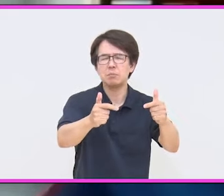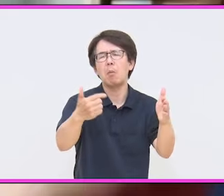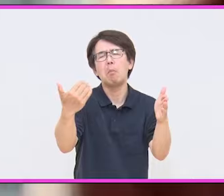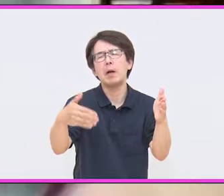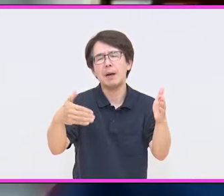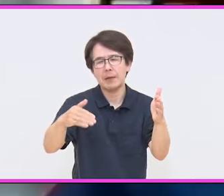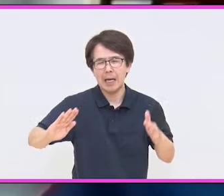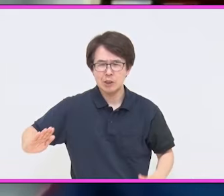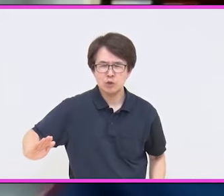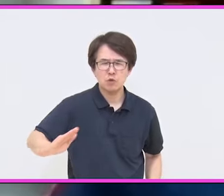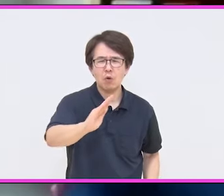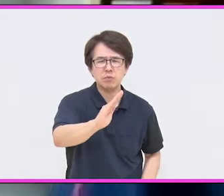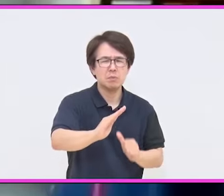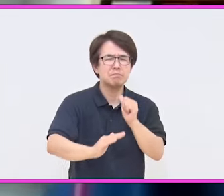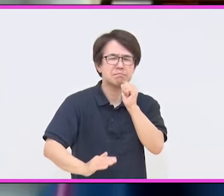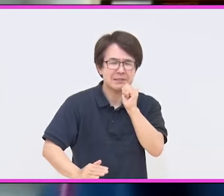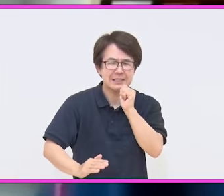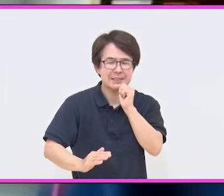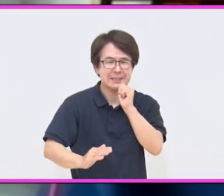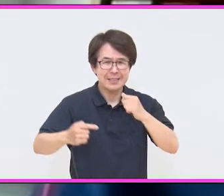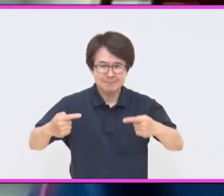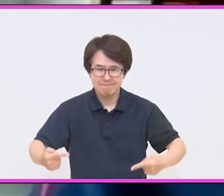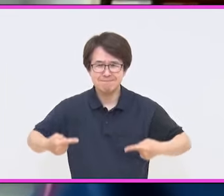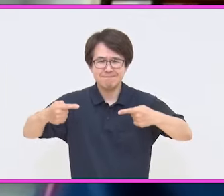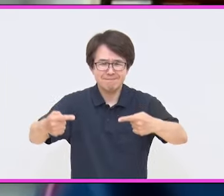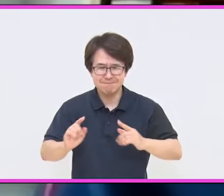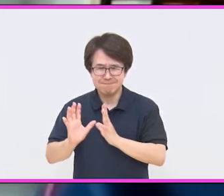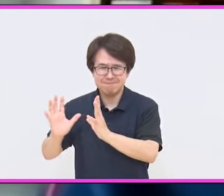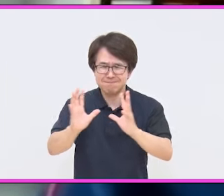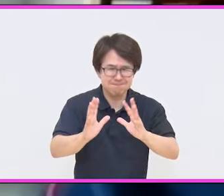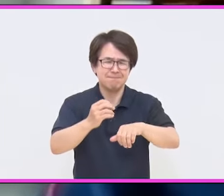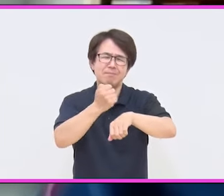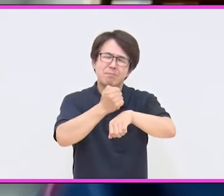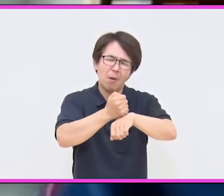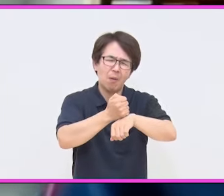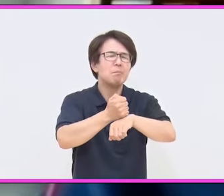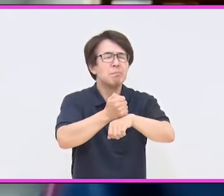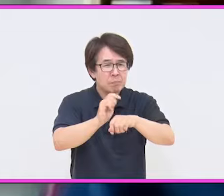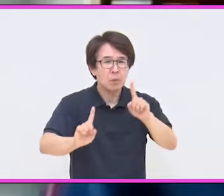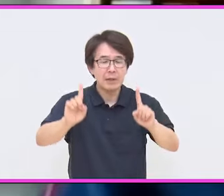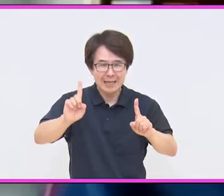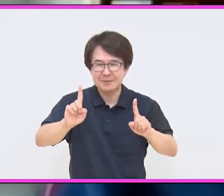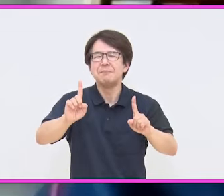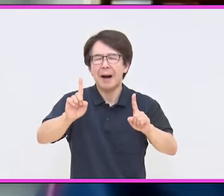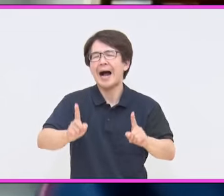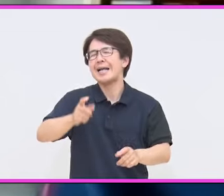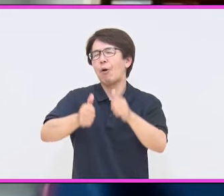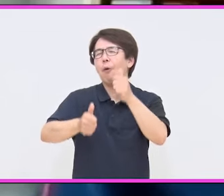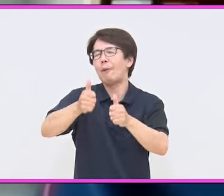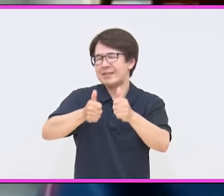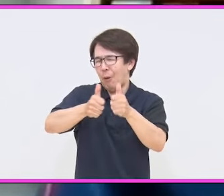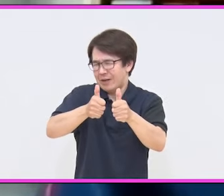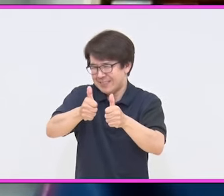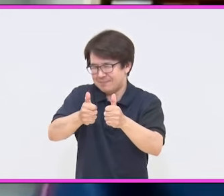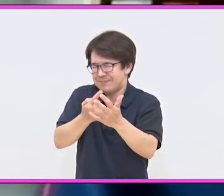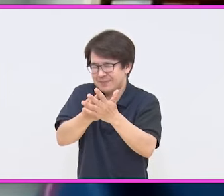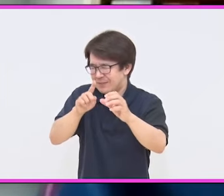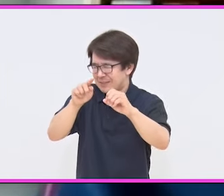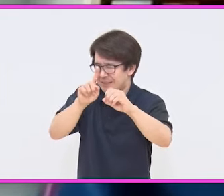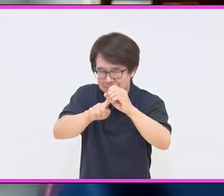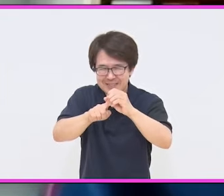many drop down curbs. It was difficult to get about, but I mean we were busy competing anyway.